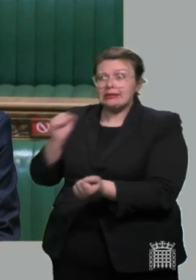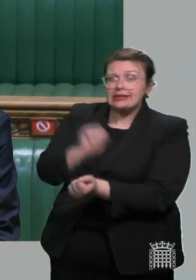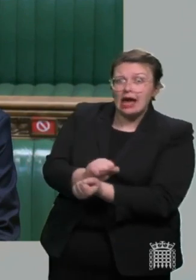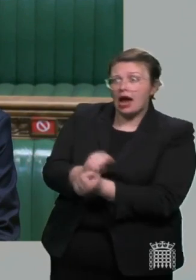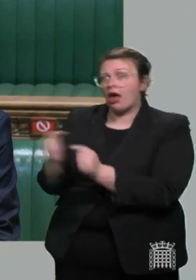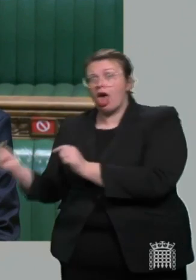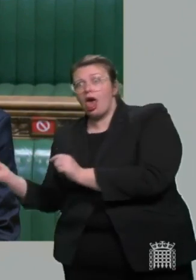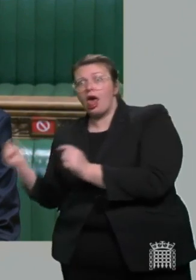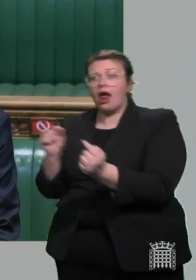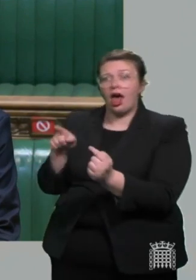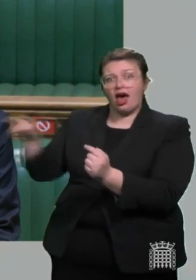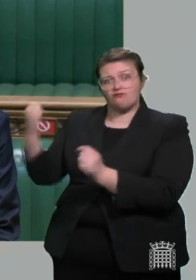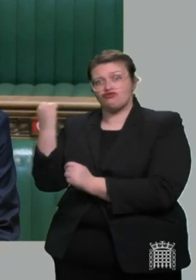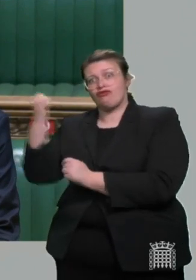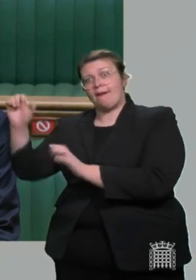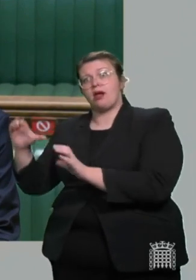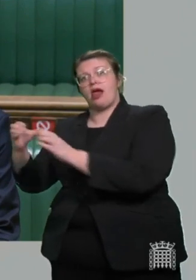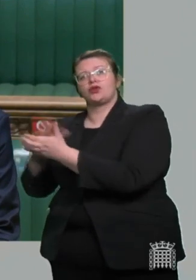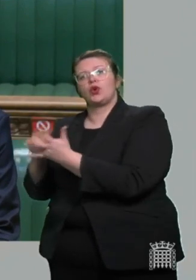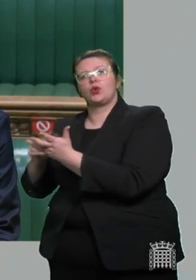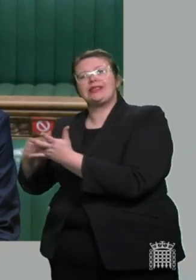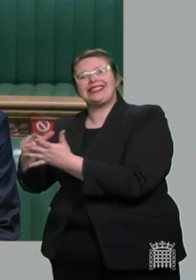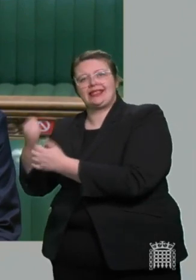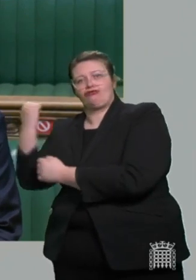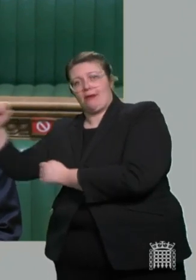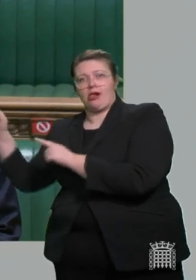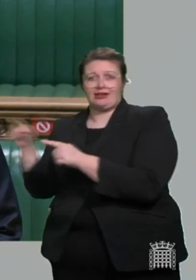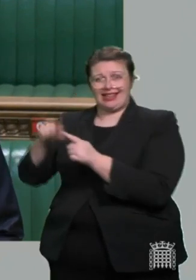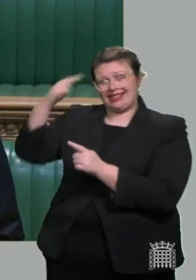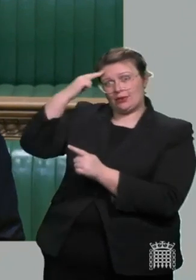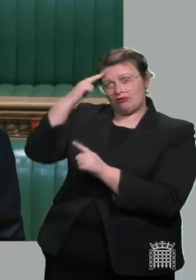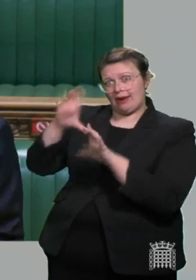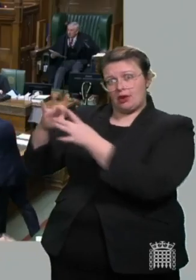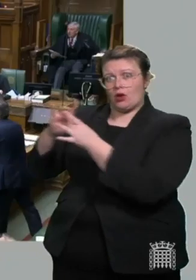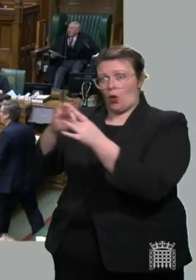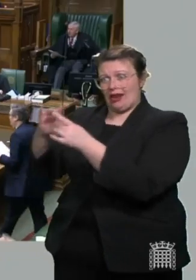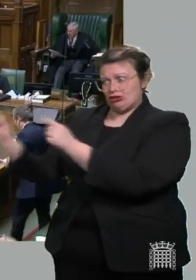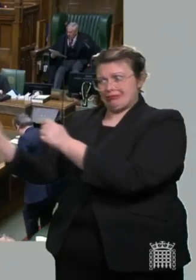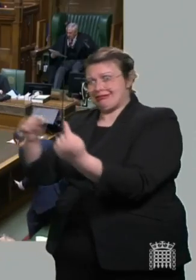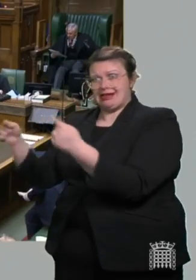and the Houthi rebels, why does the Prime Minister think it's right to be selling these weapons?